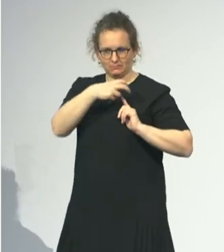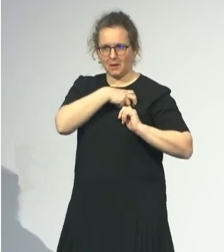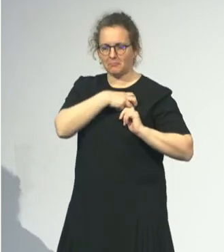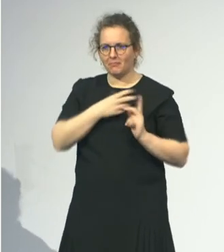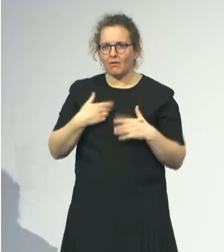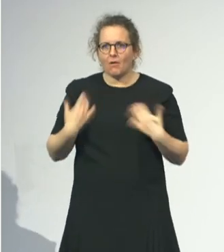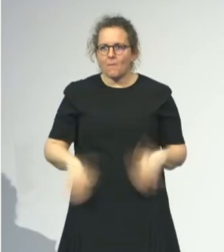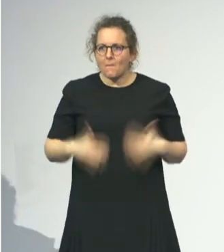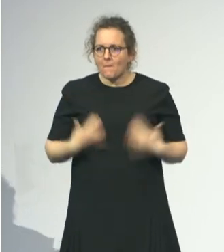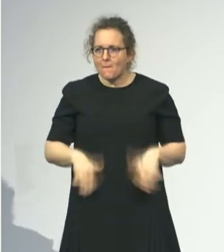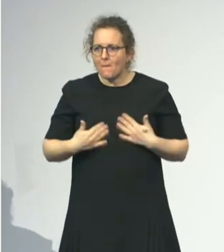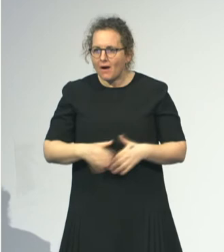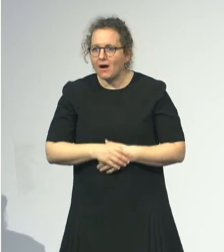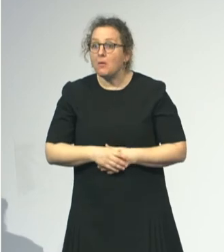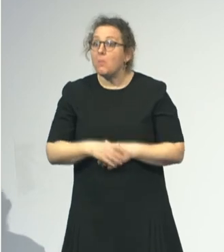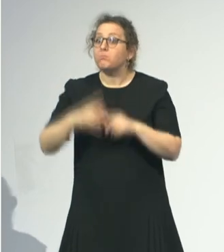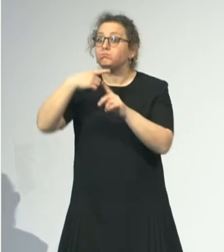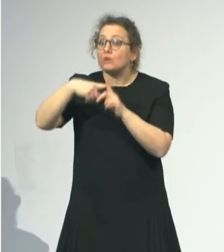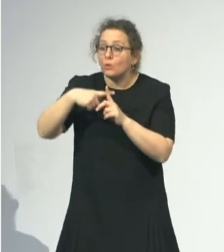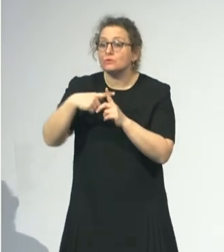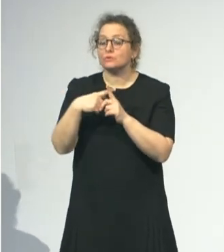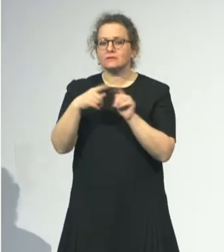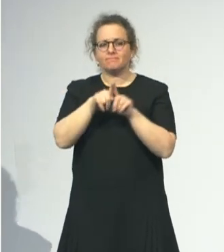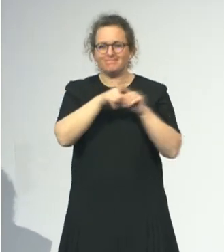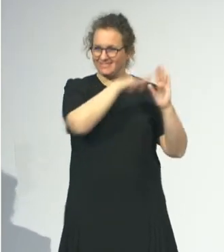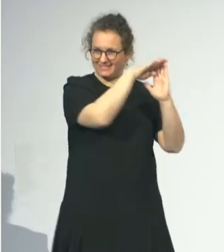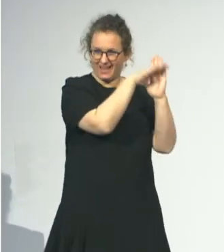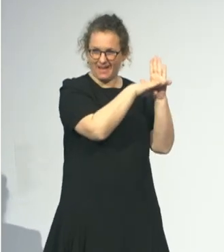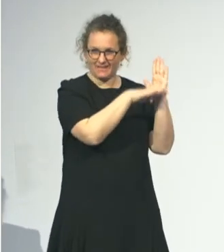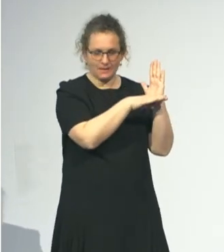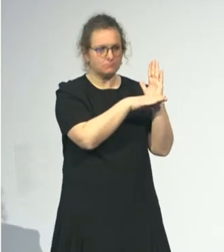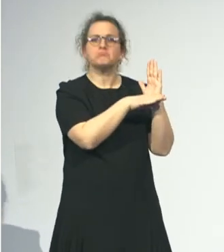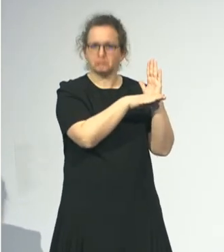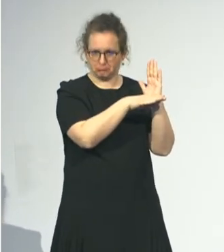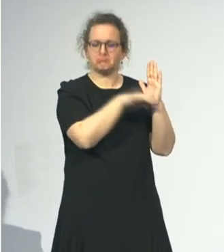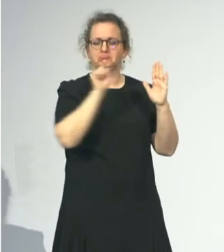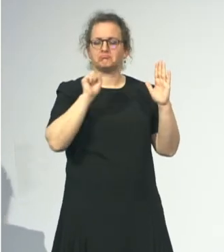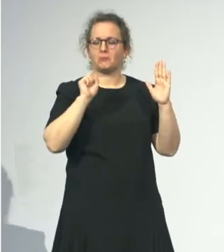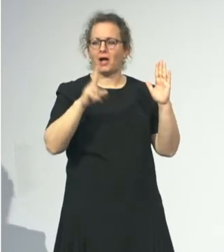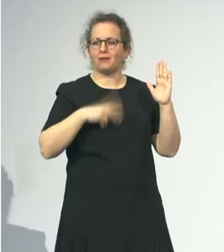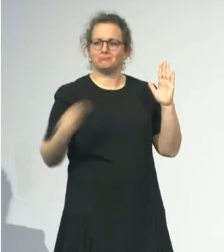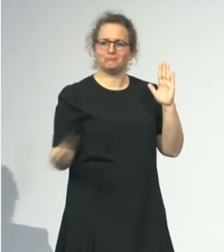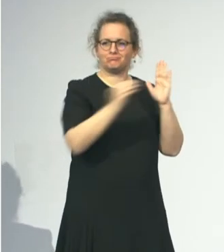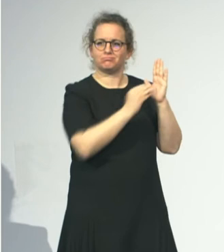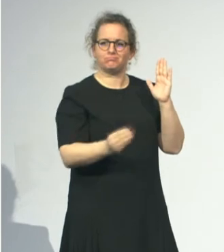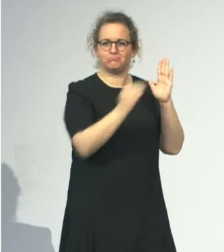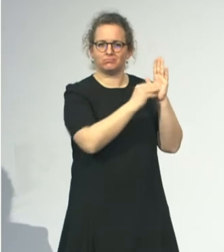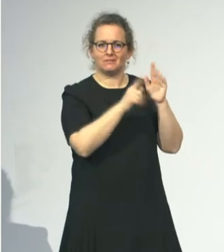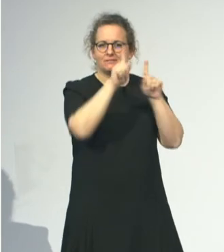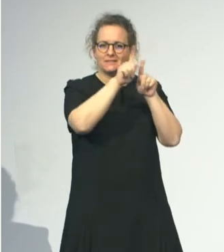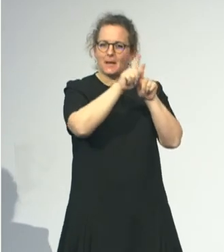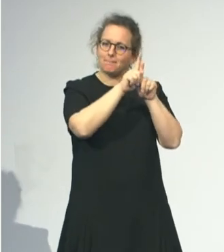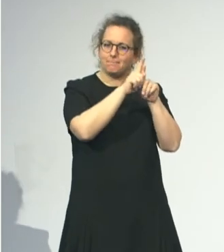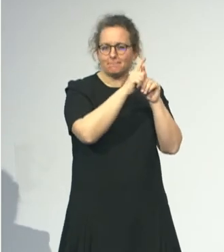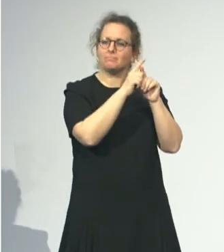we have written a law, and this law was approved by the Congress about today in Brazil and sanctioned